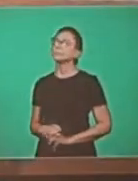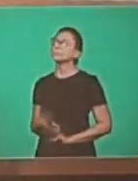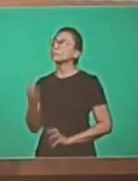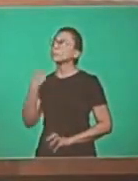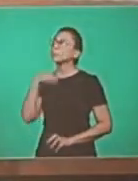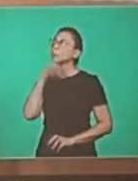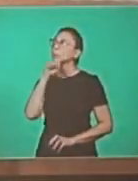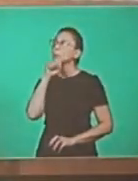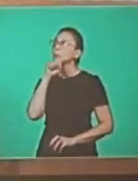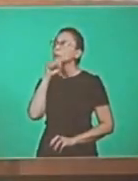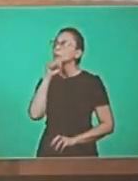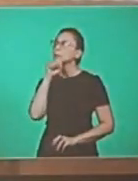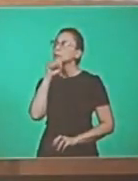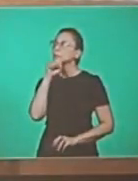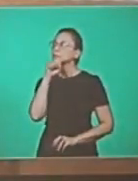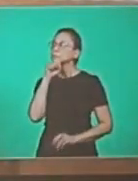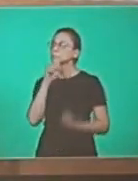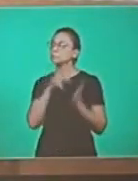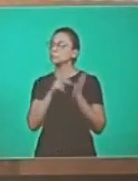The head of the household.